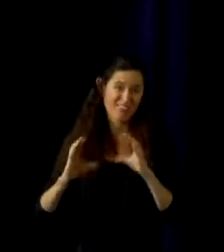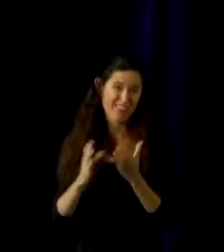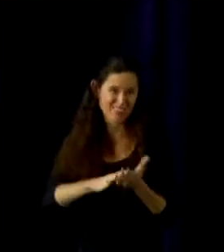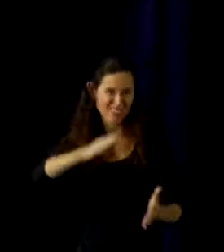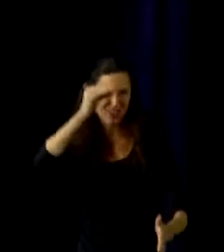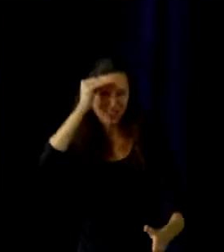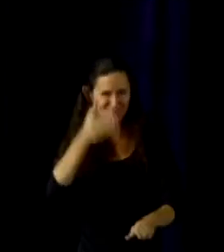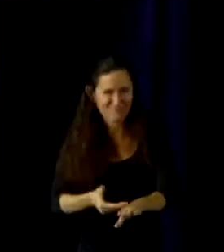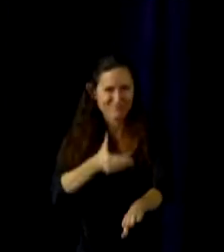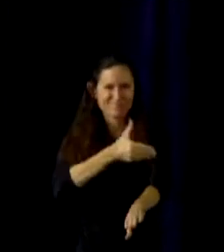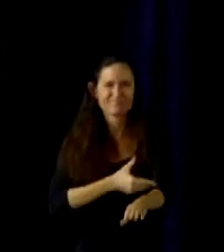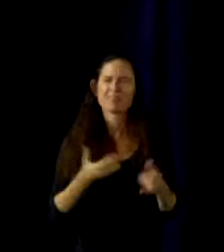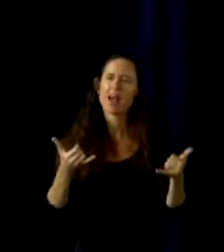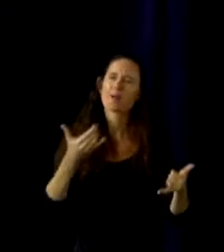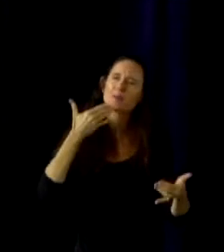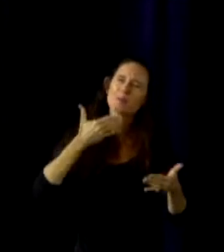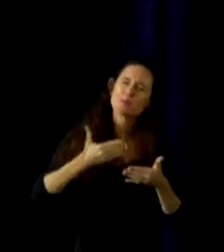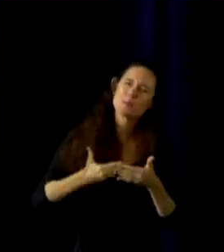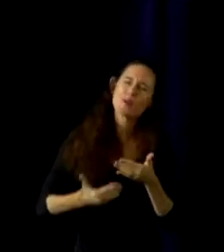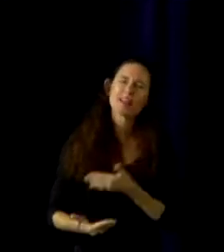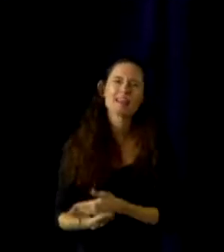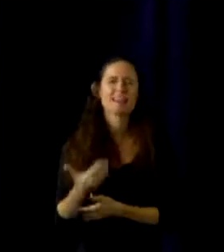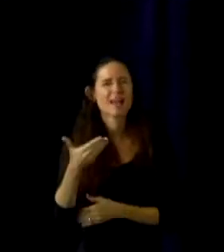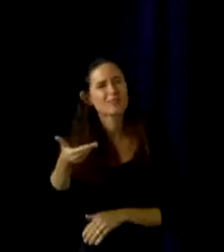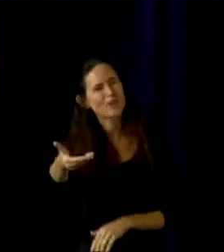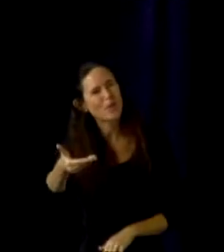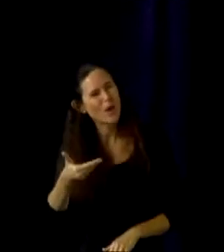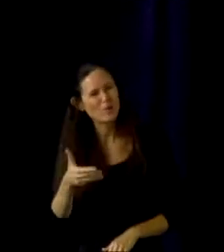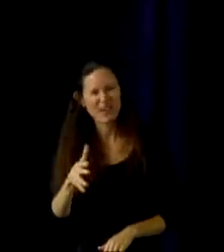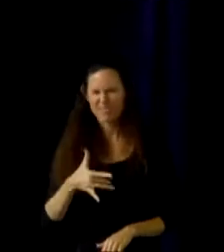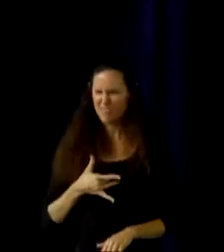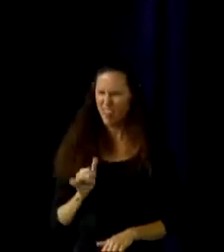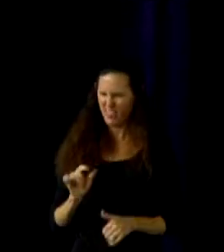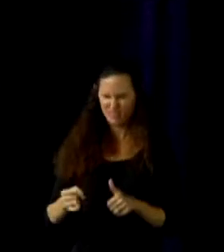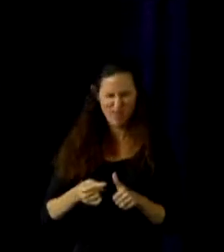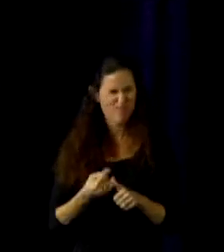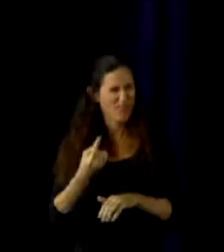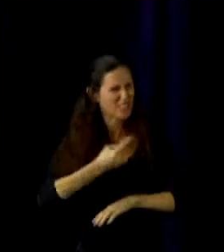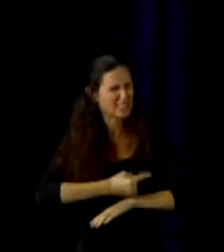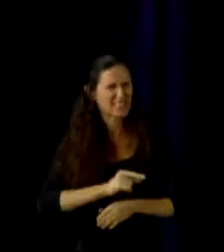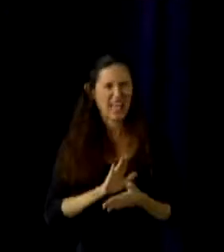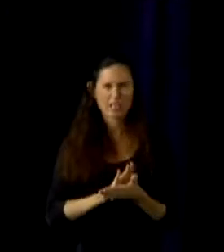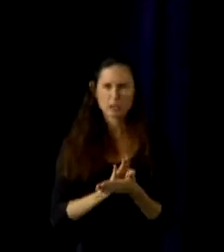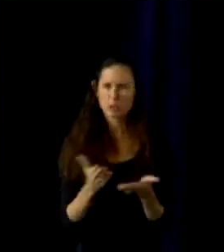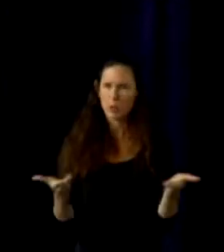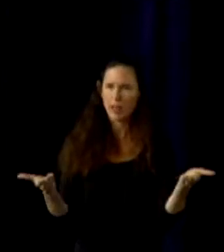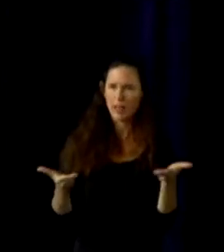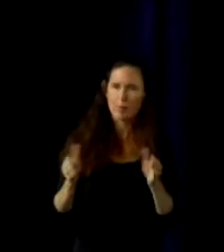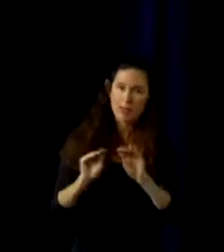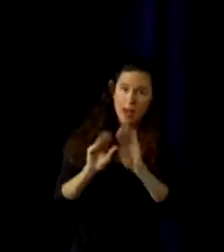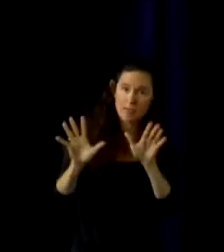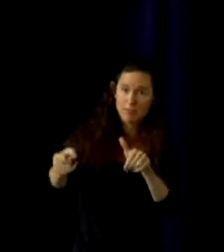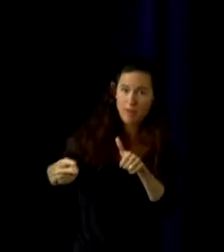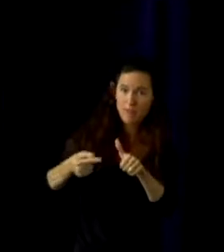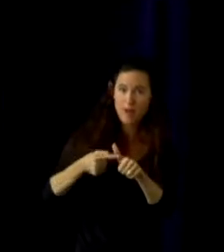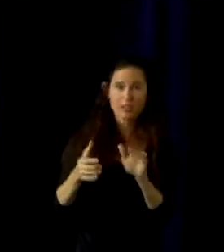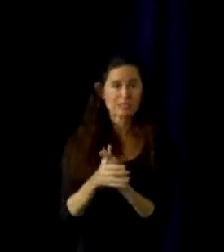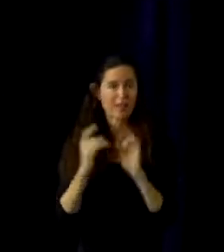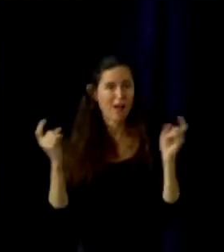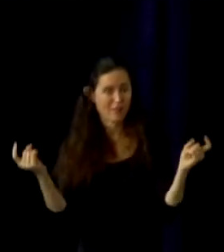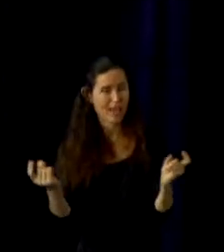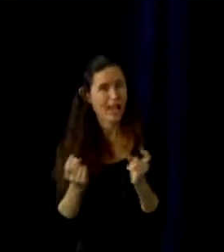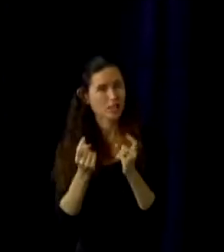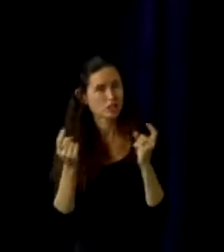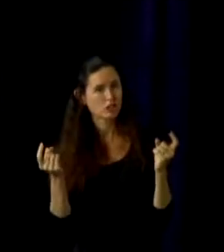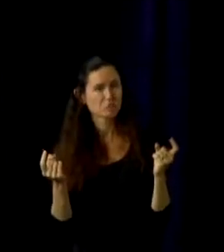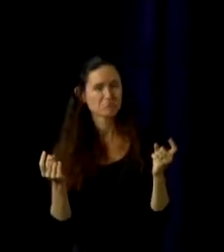But good morning, and thank you for welcoming me. You know, I kind of feel like it's my first day in school here. Obviously, it's my first convocation,